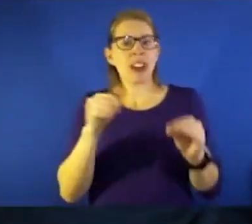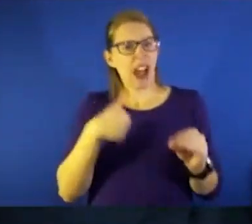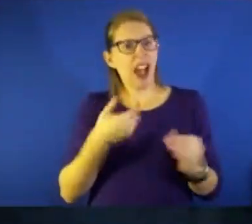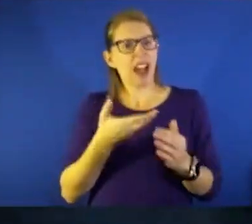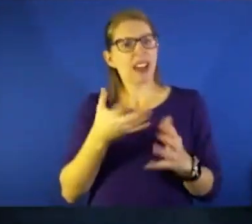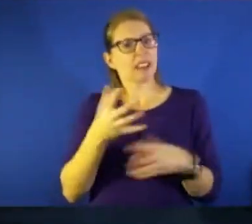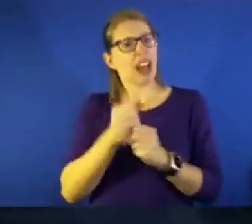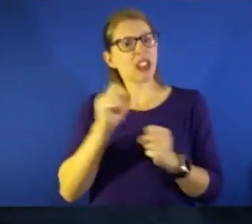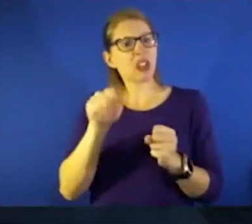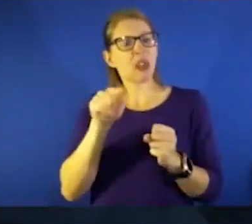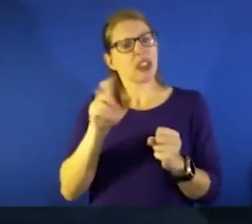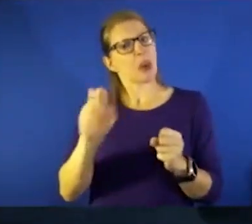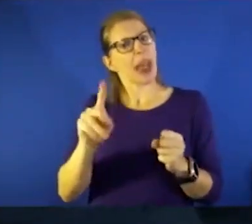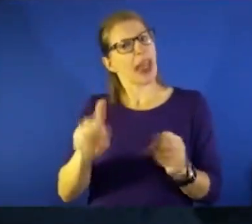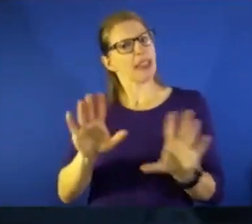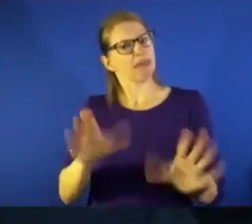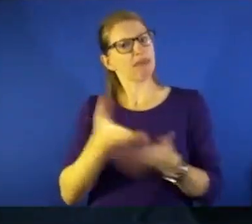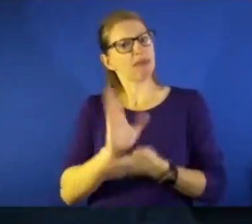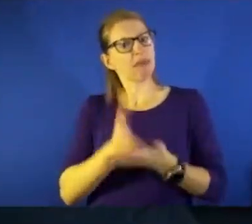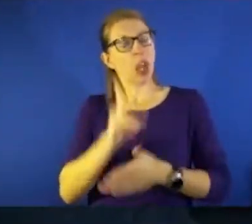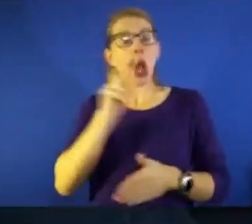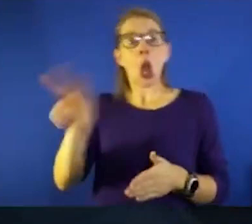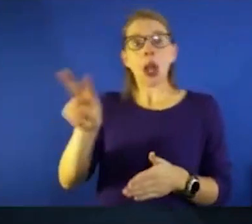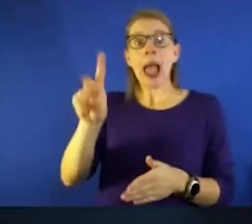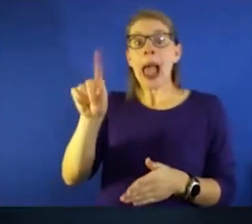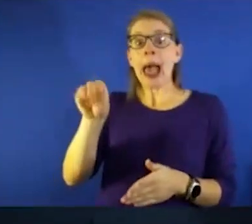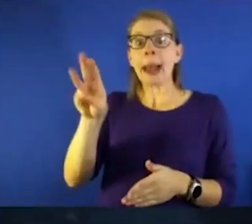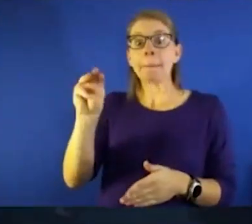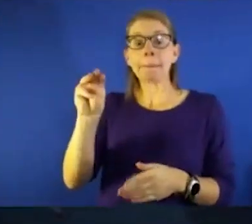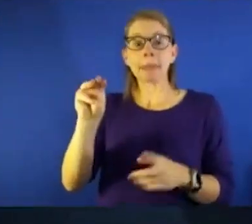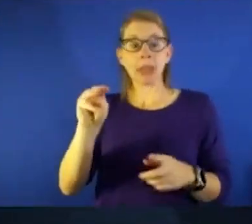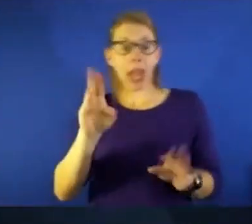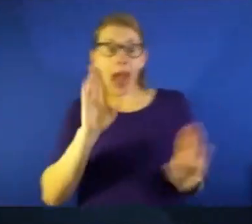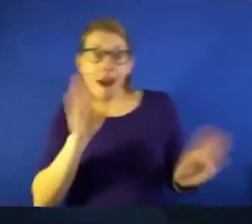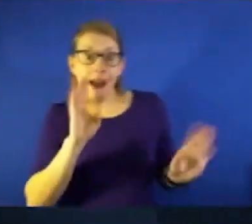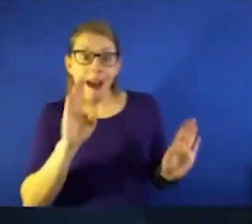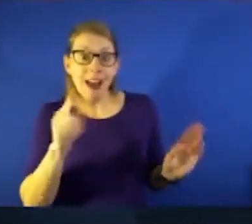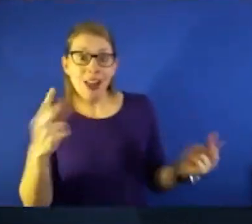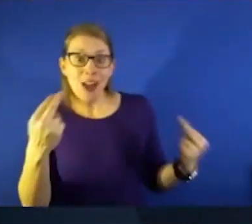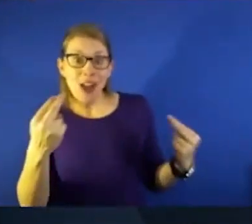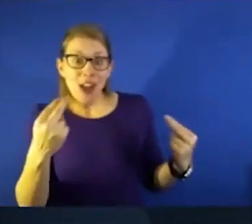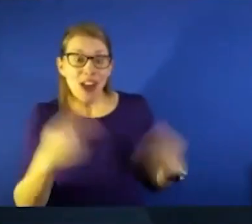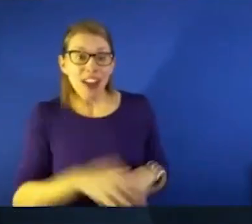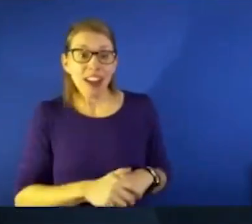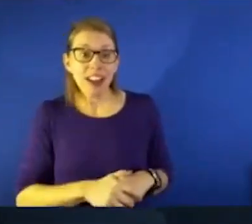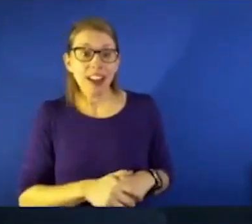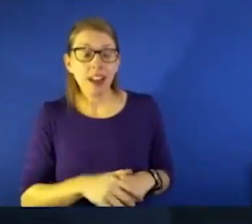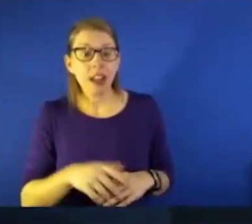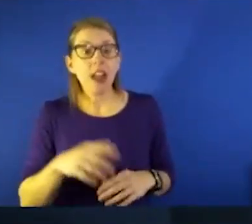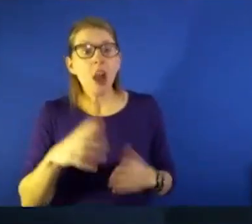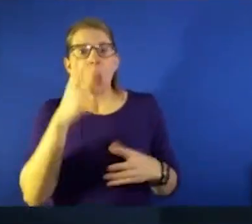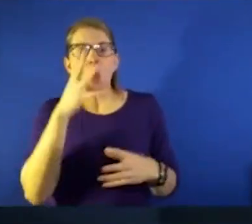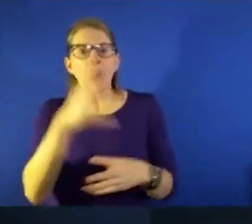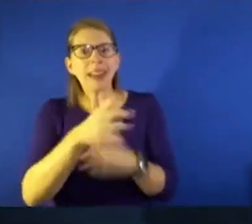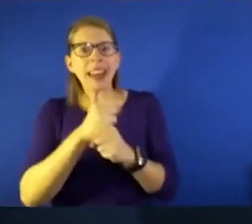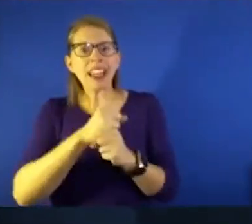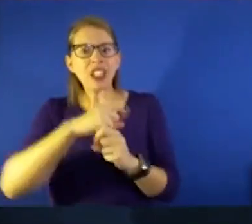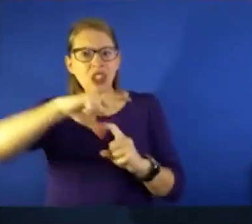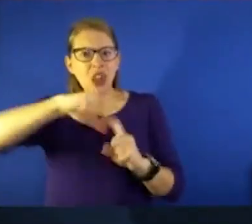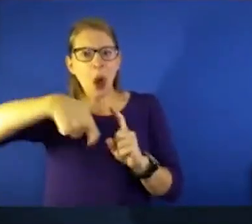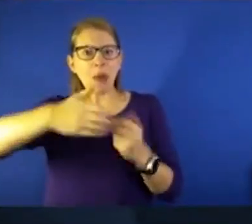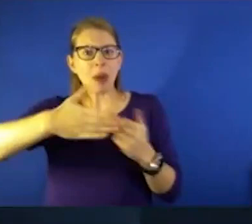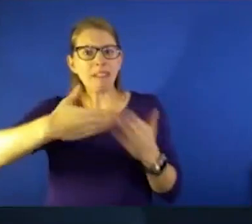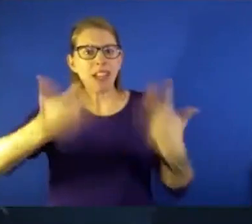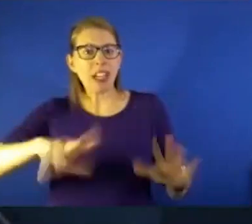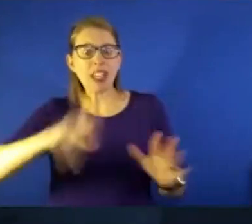It's okay. You got Look it, at Adam. okay? Hey, look at Adam. Hey, look it over here. Look it We're gonna get a donut when we're done. It's okay. You got it. It doesn't hurt. It doesn't hurt. It Can I doesn't